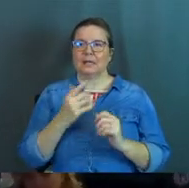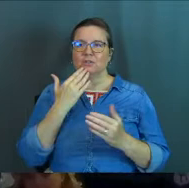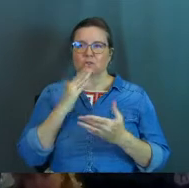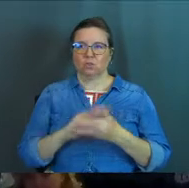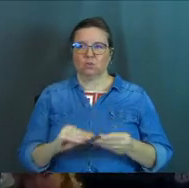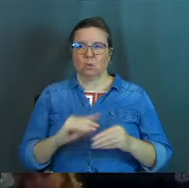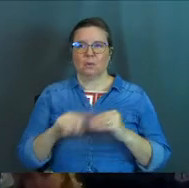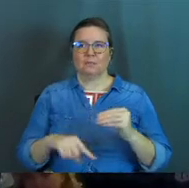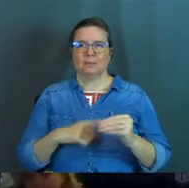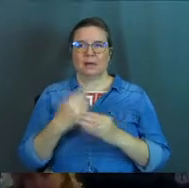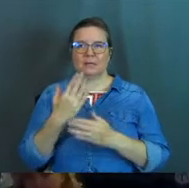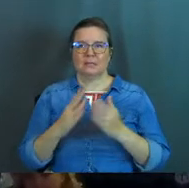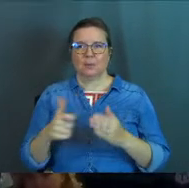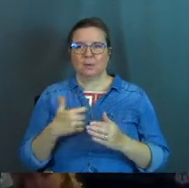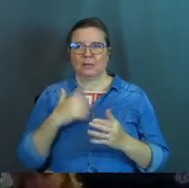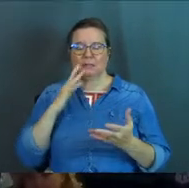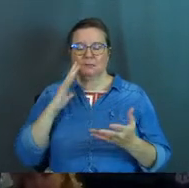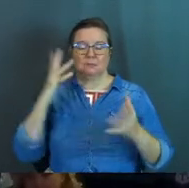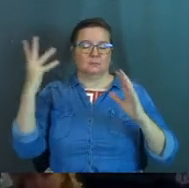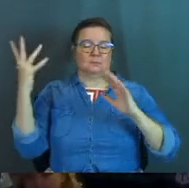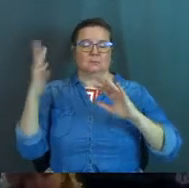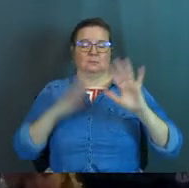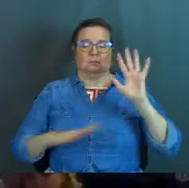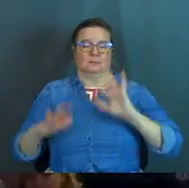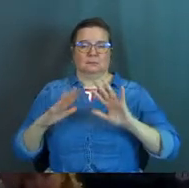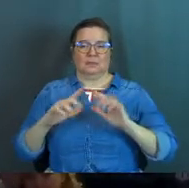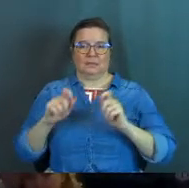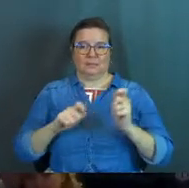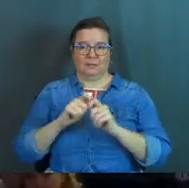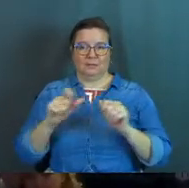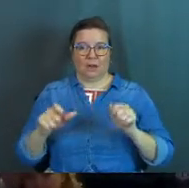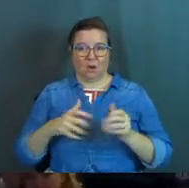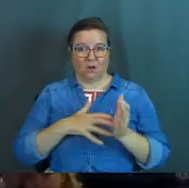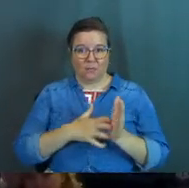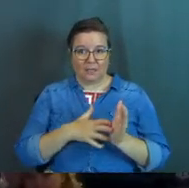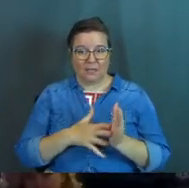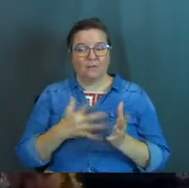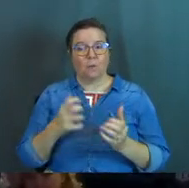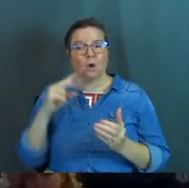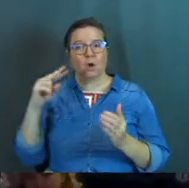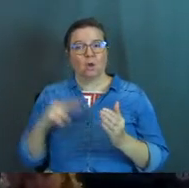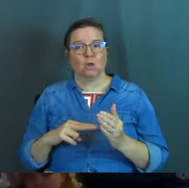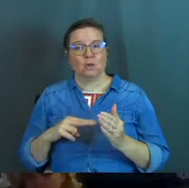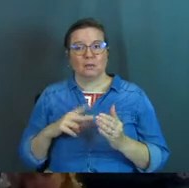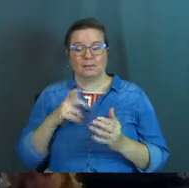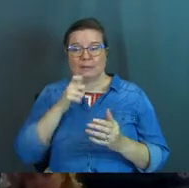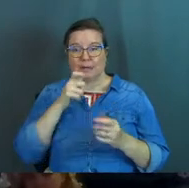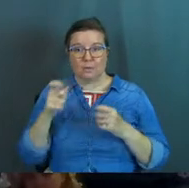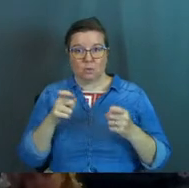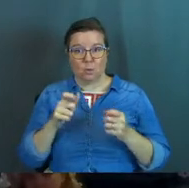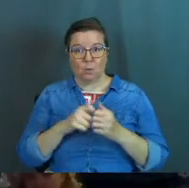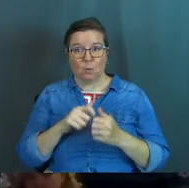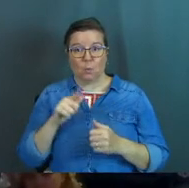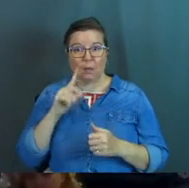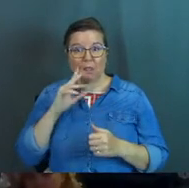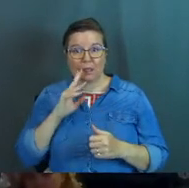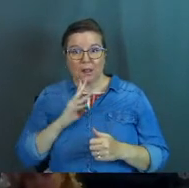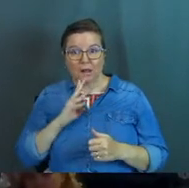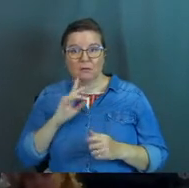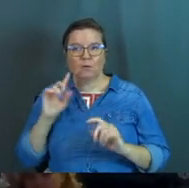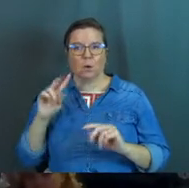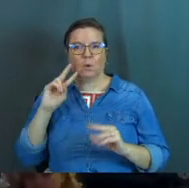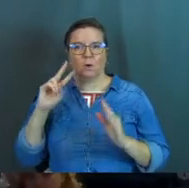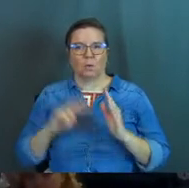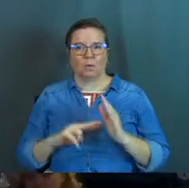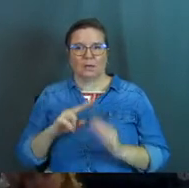good stories about somebody out of control in a particular area of weakness. If you want to look at being out of control with lust, go